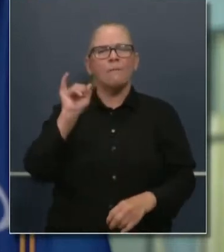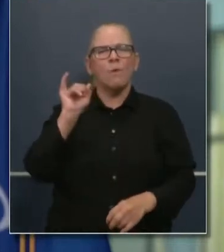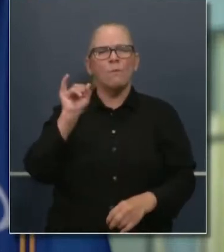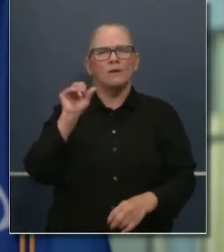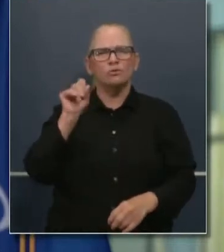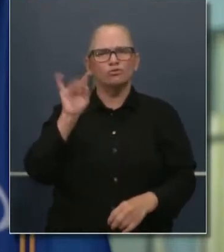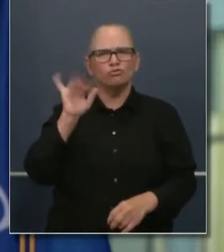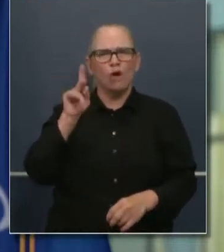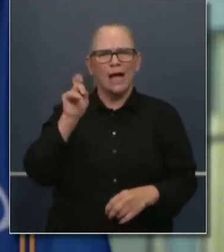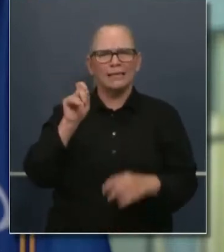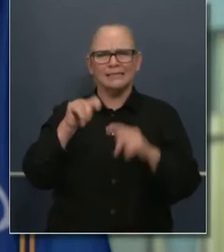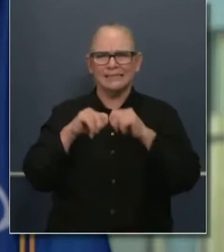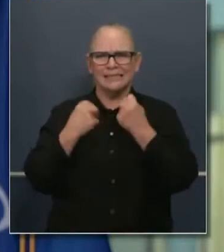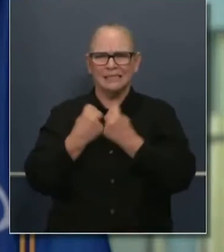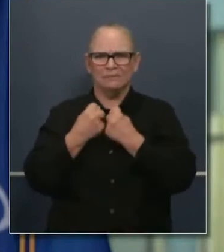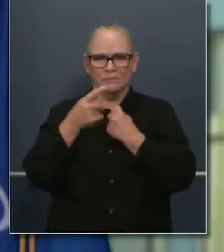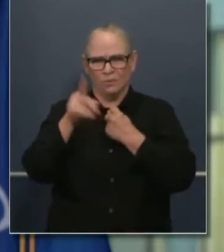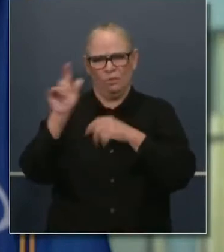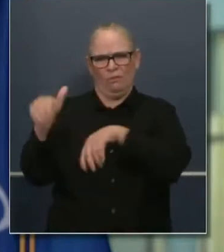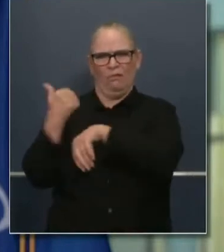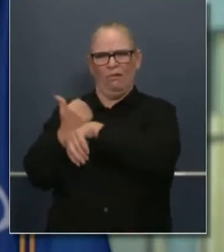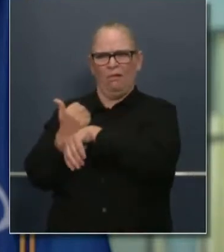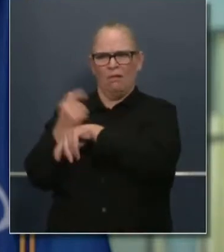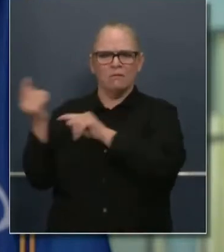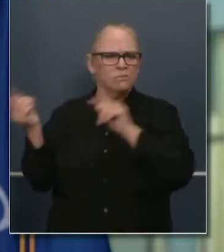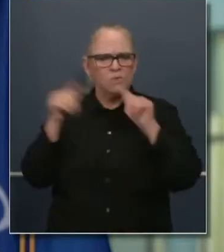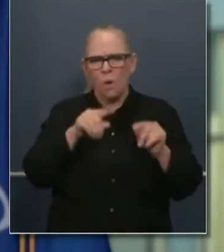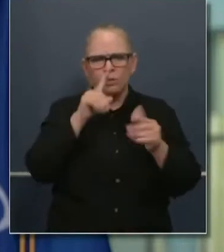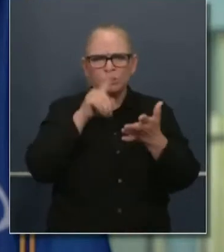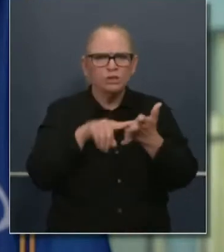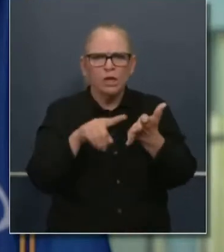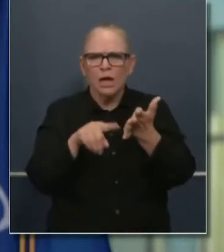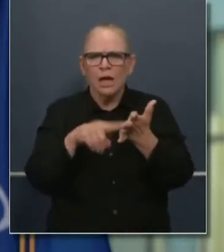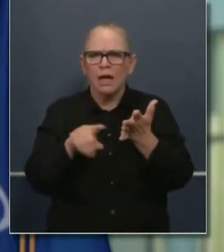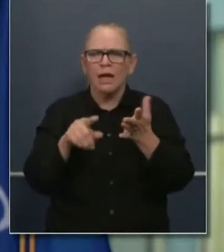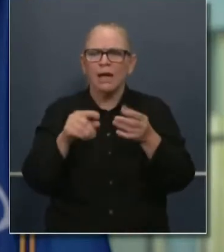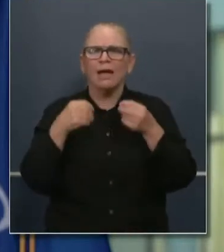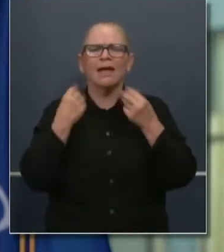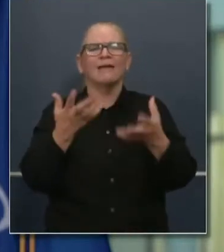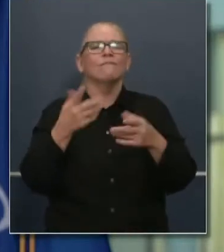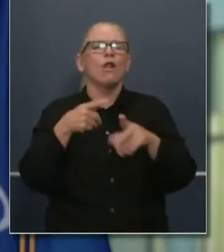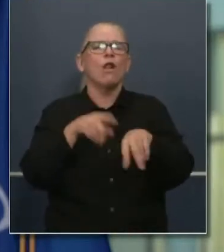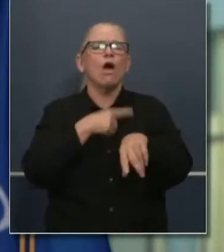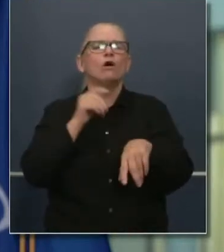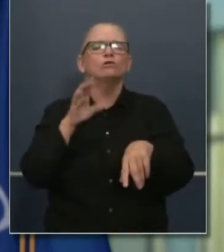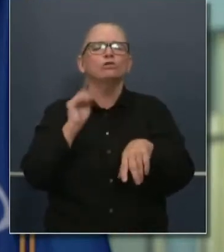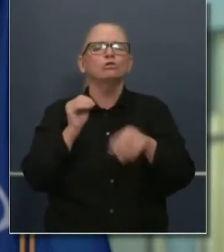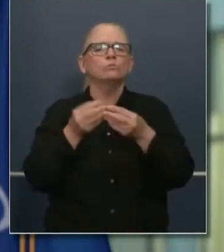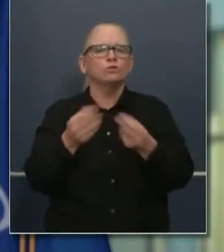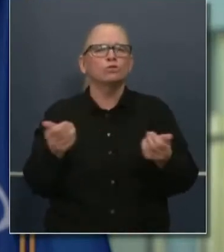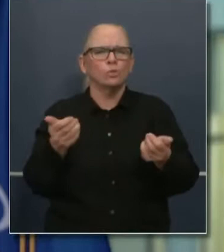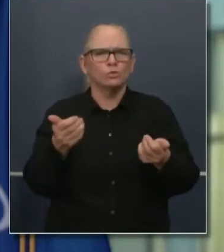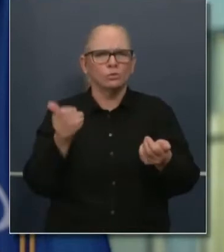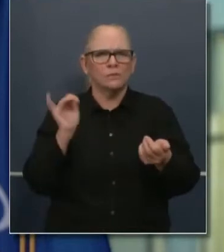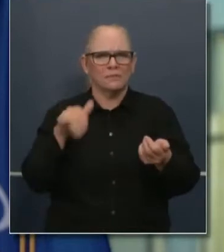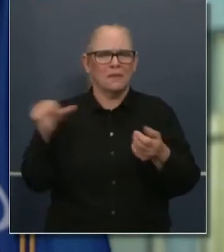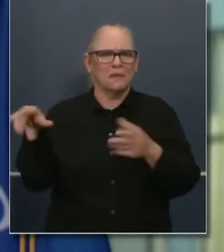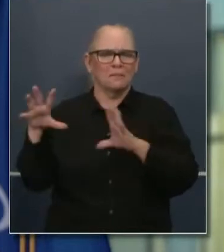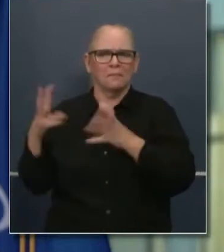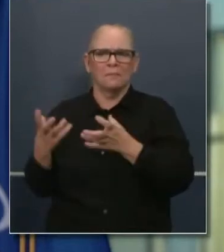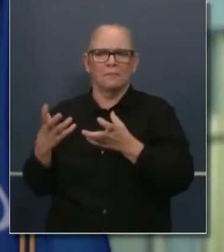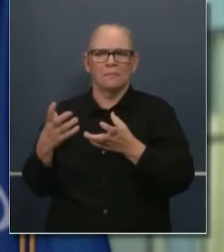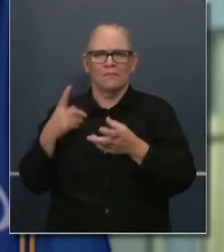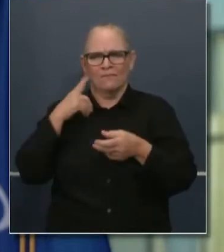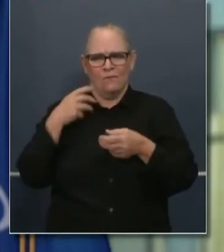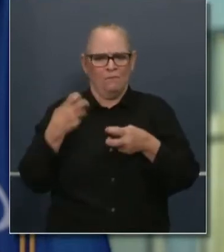you said that they would deliver a roadmap of short, mid, and long-term solutions within 45 days. It's been more